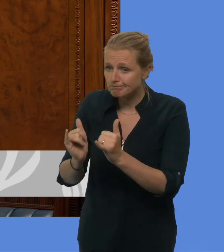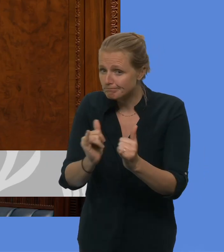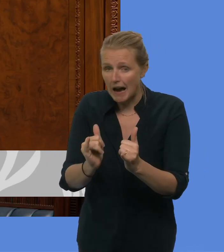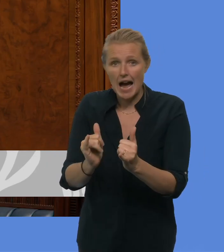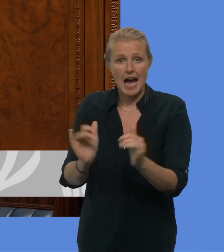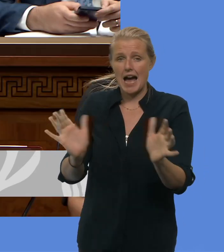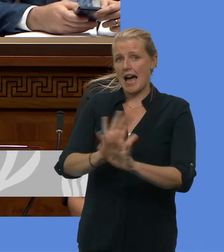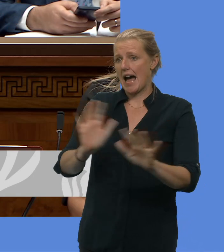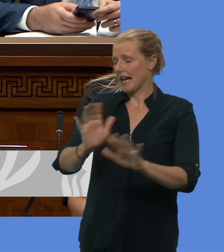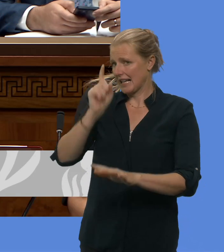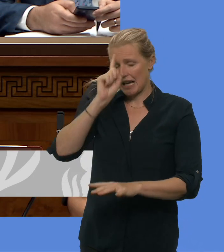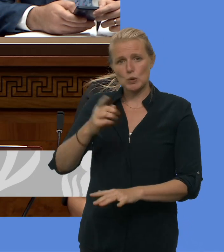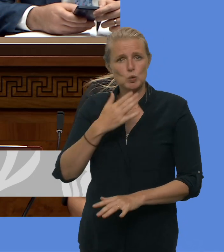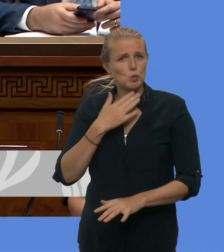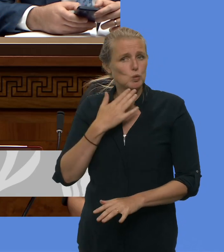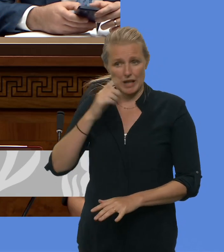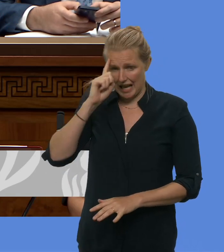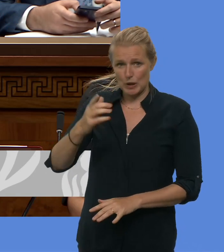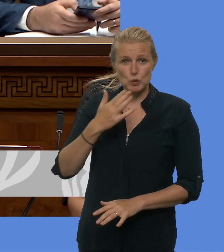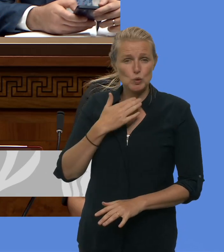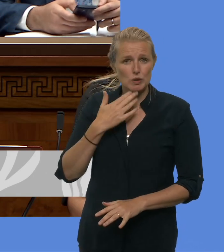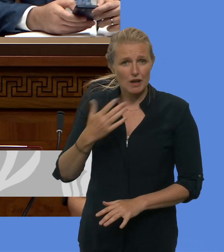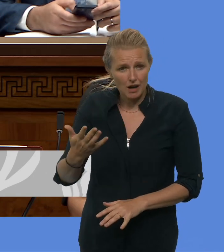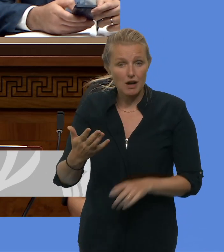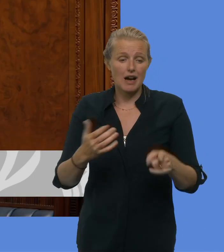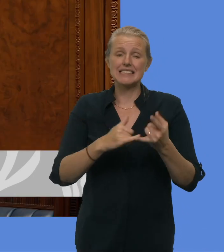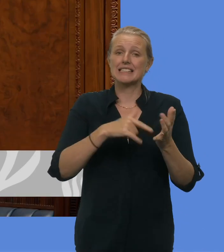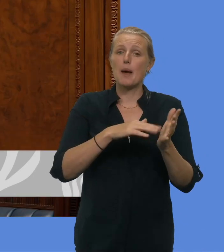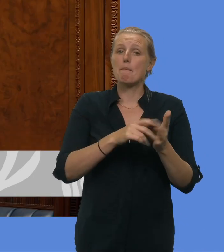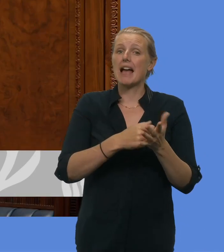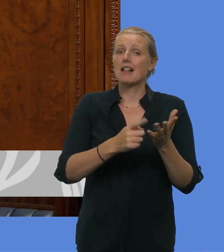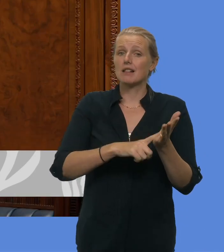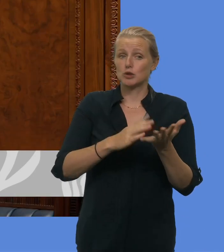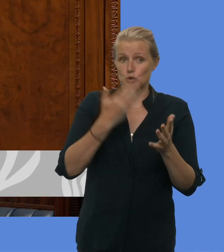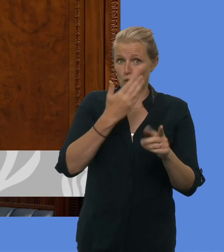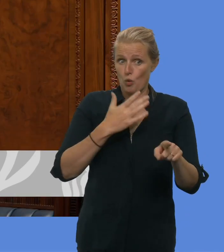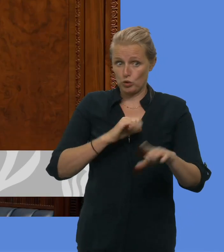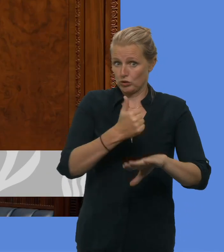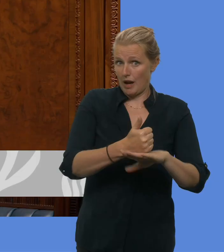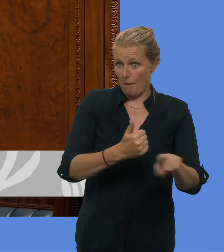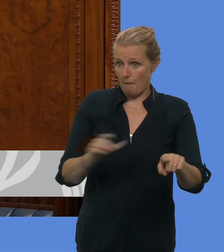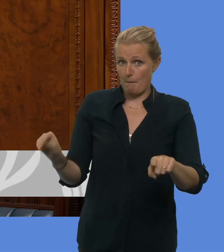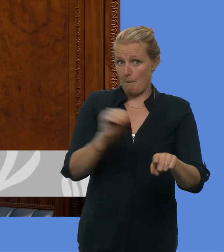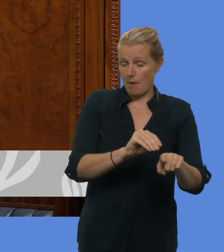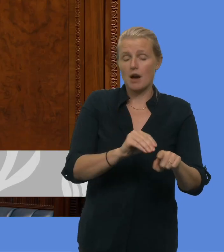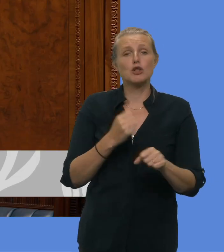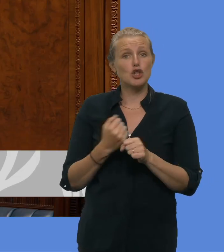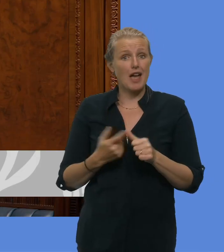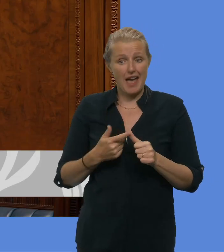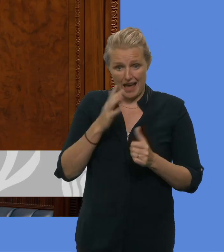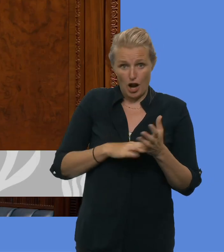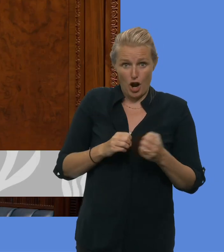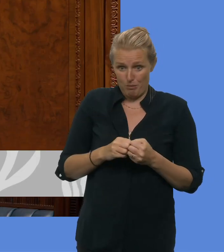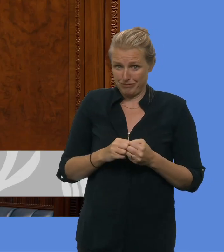deemed not fit for purpose, and the neighbouring school, St Megas, wants to accommodate the new facility, new premises. The GA Club has accommodated them where they are